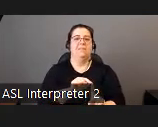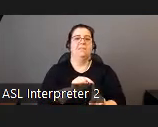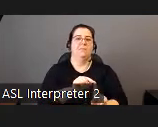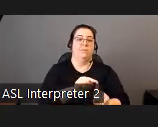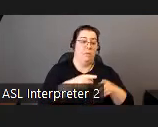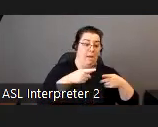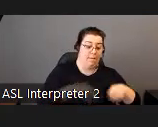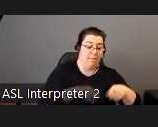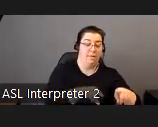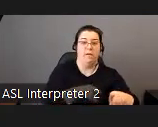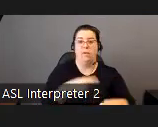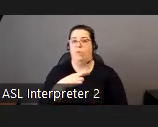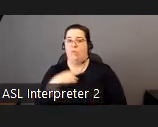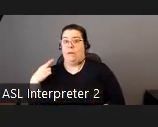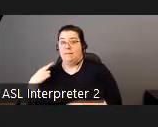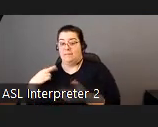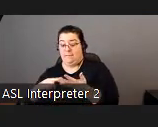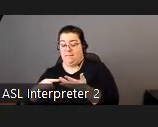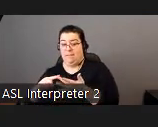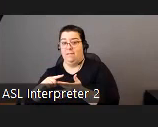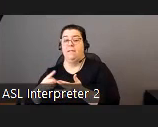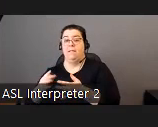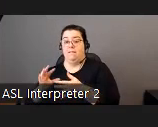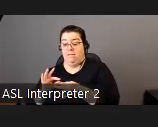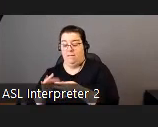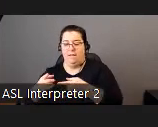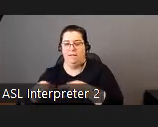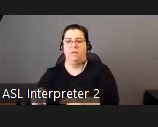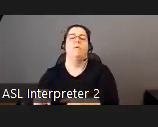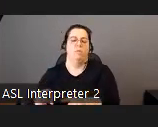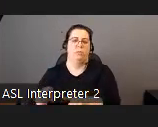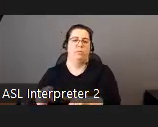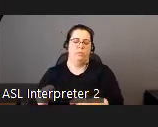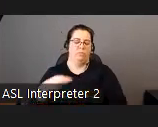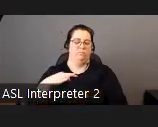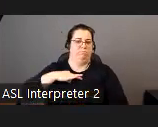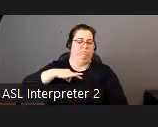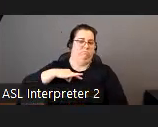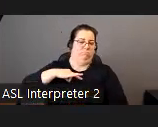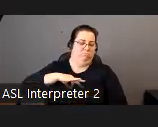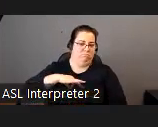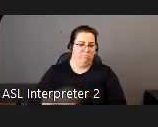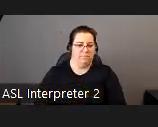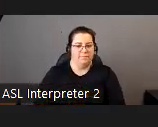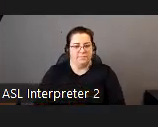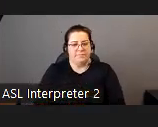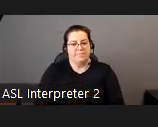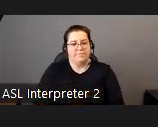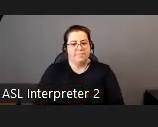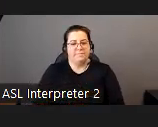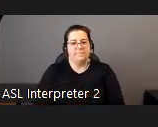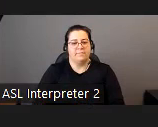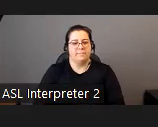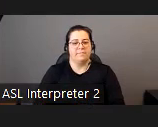involved. So what are the important questions and conversations in your community? What opportunities do you have to